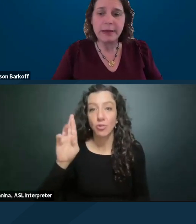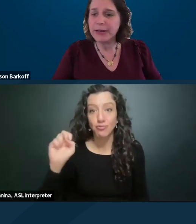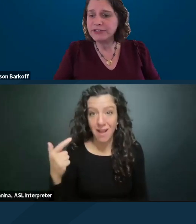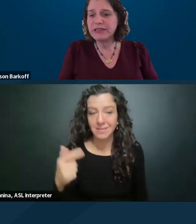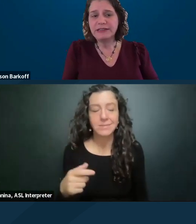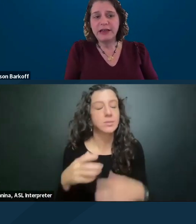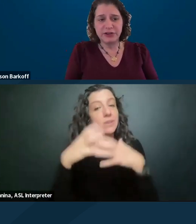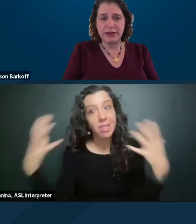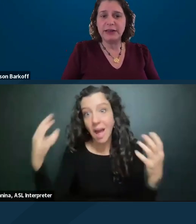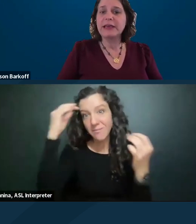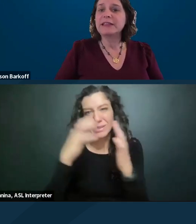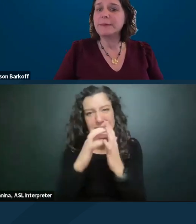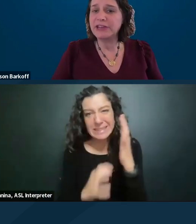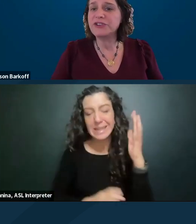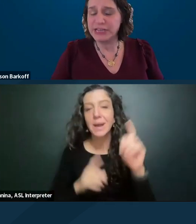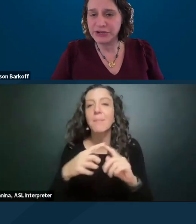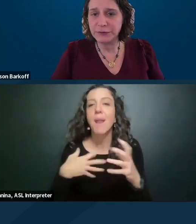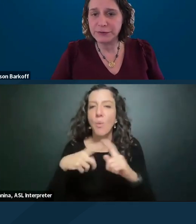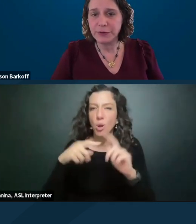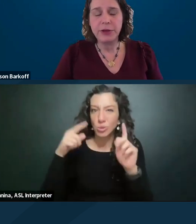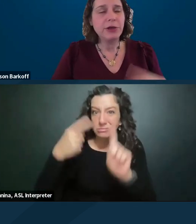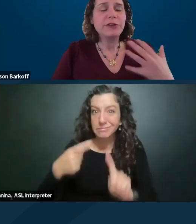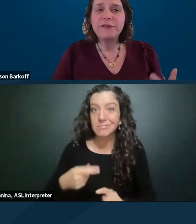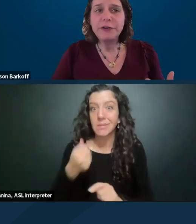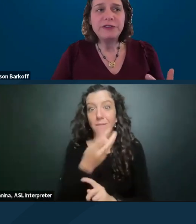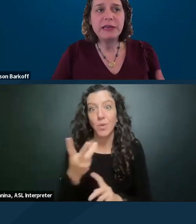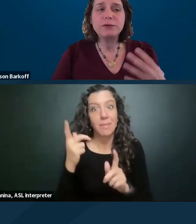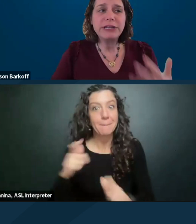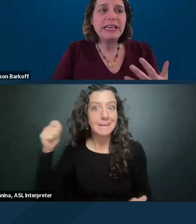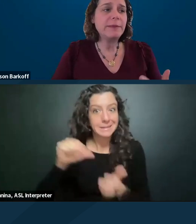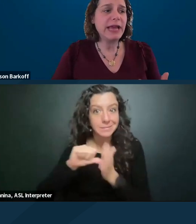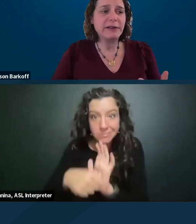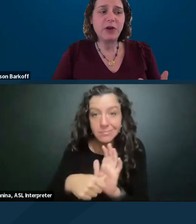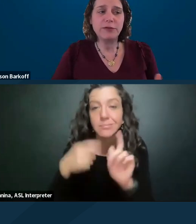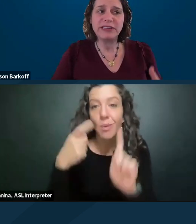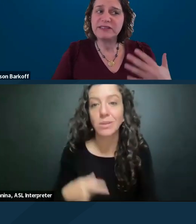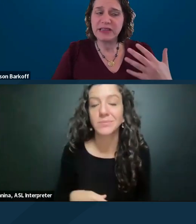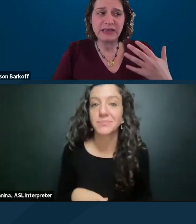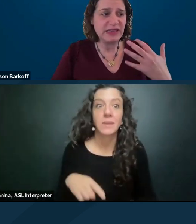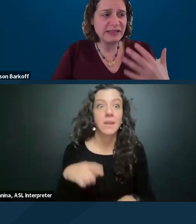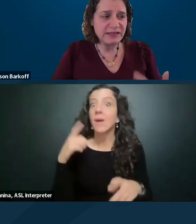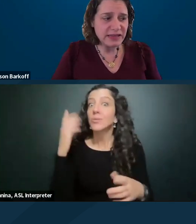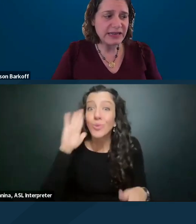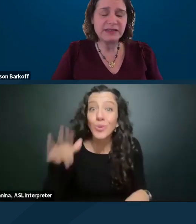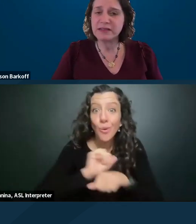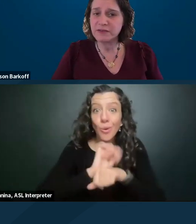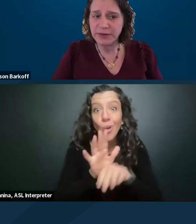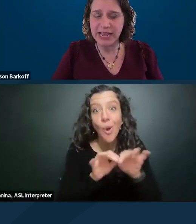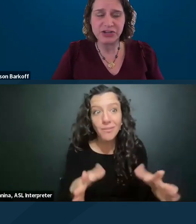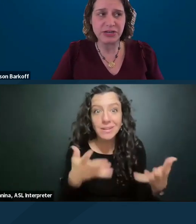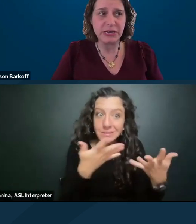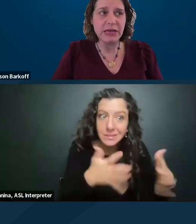in there, but I'm just going to touch on the major issues. So the first thing really coming out of COVID, seeing the